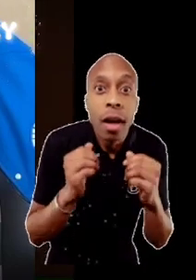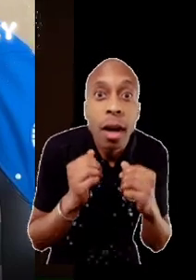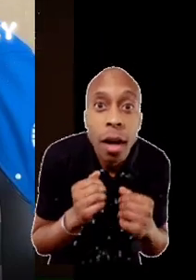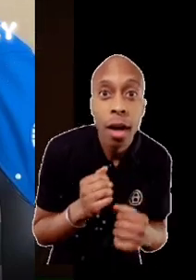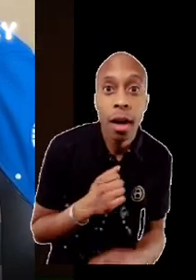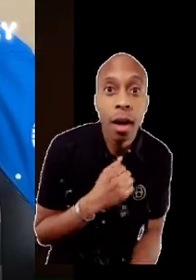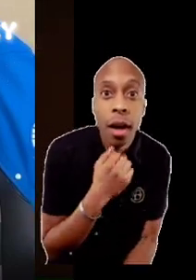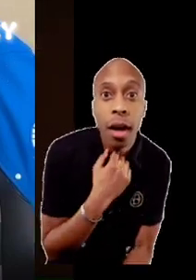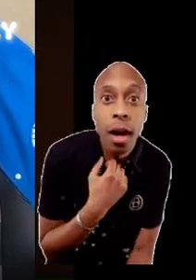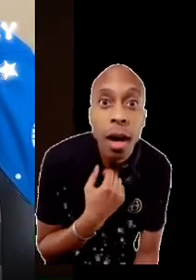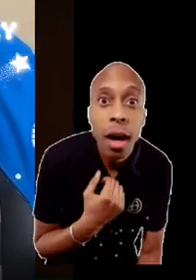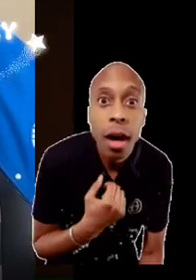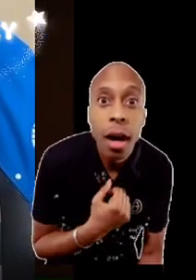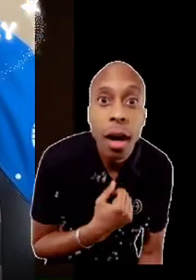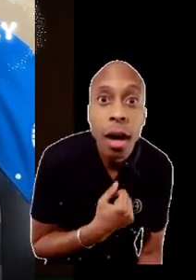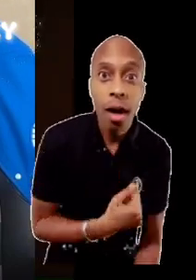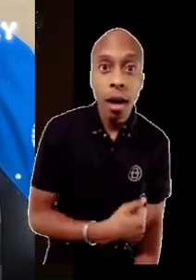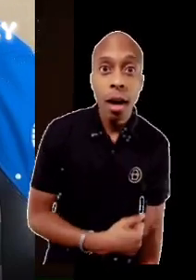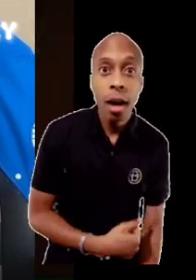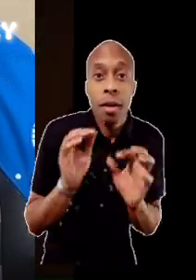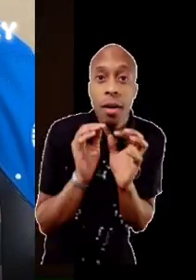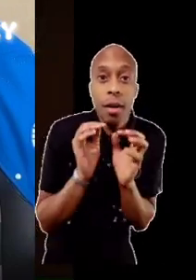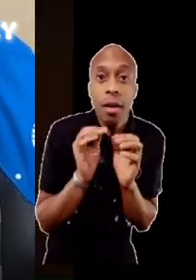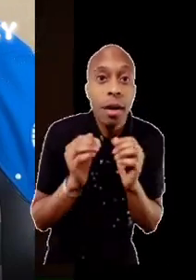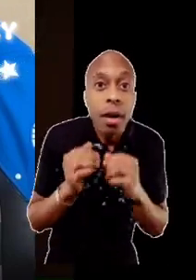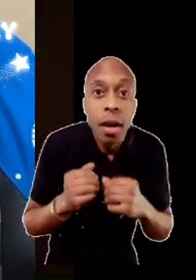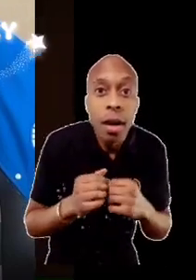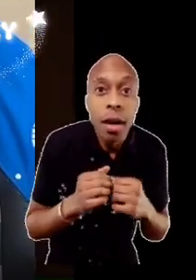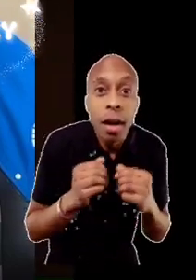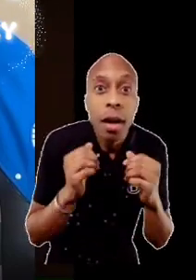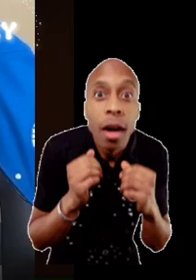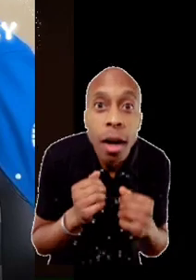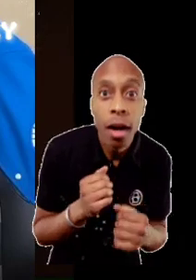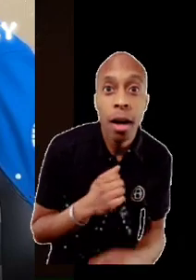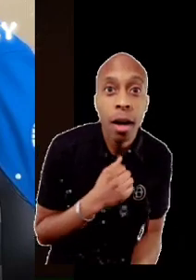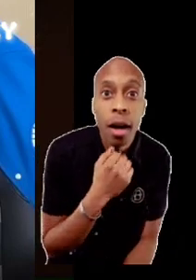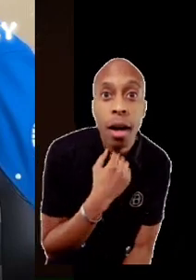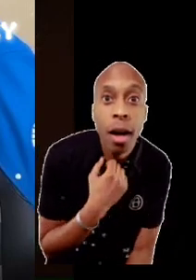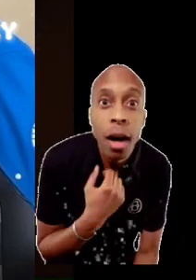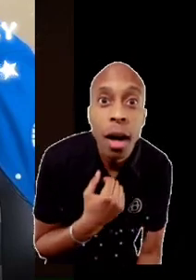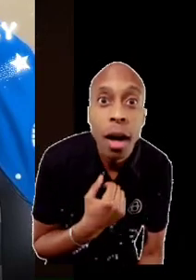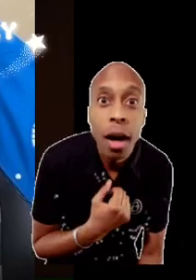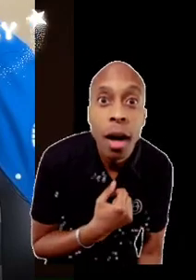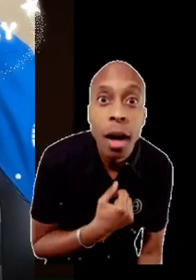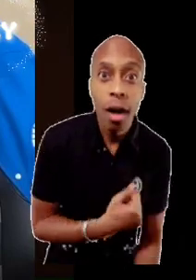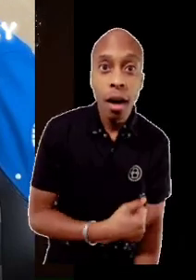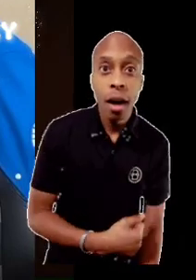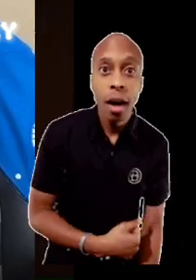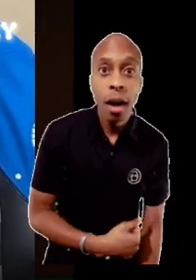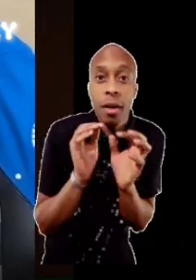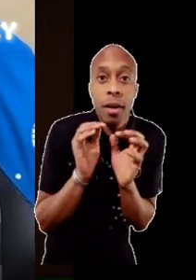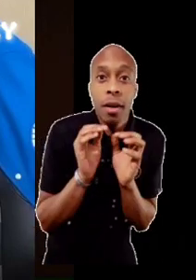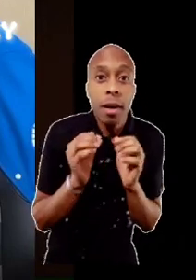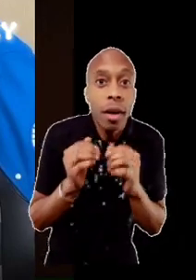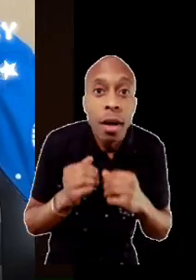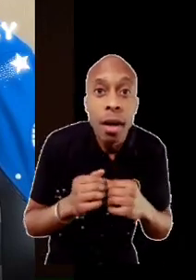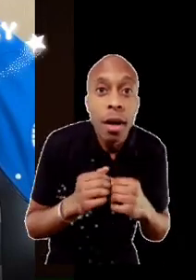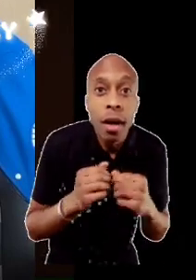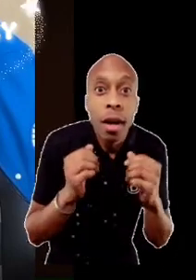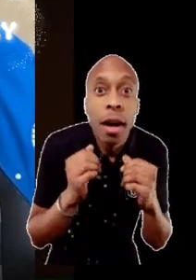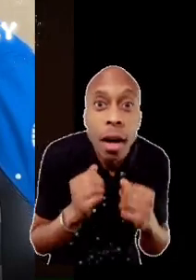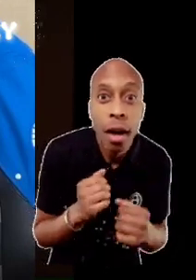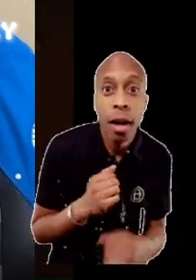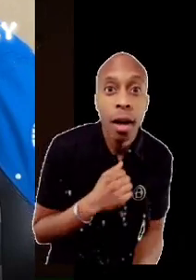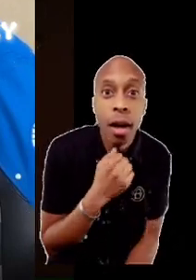I know what me I talk about. You see you youth, what they are doing is using your head, my God.